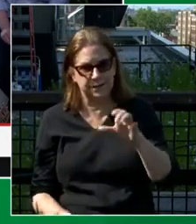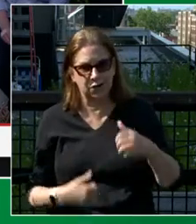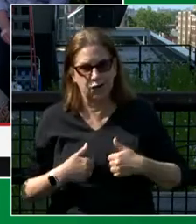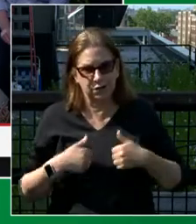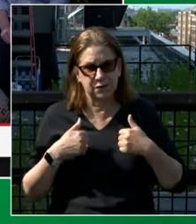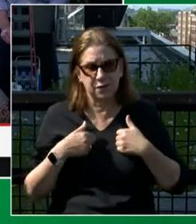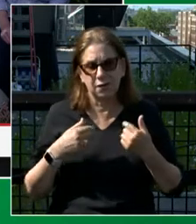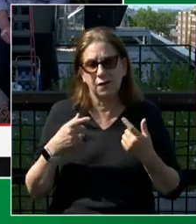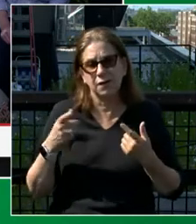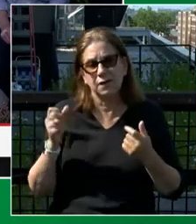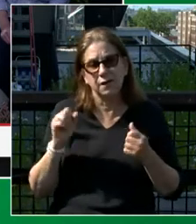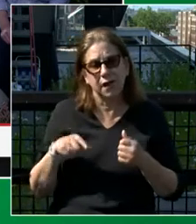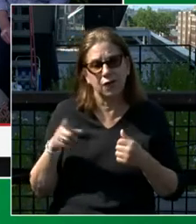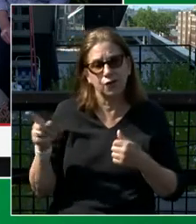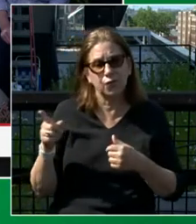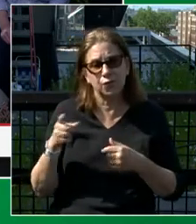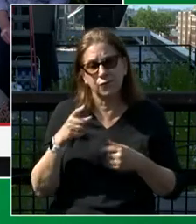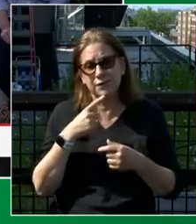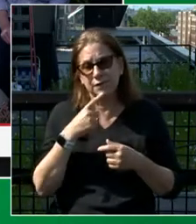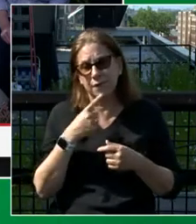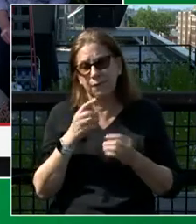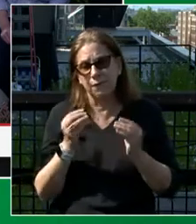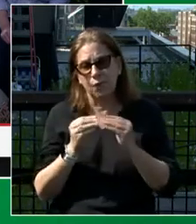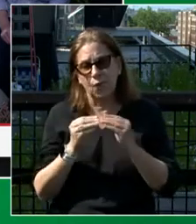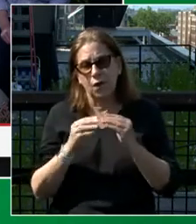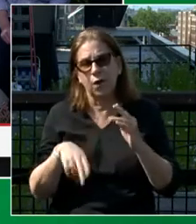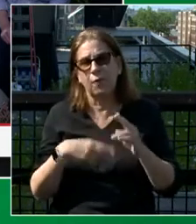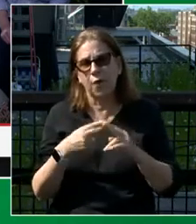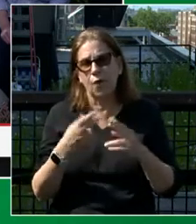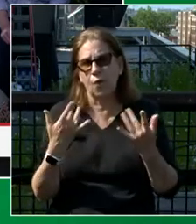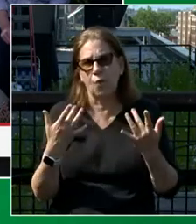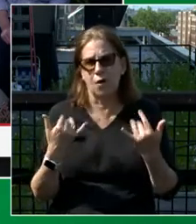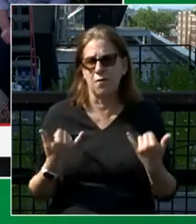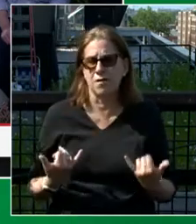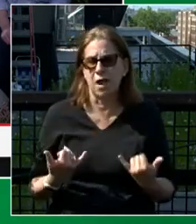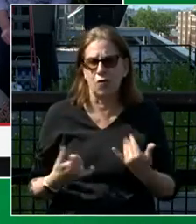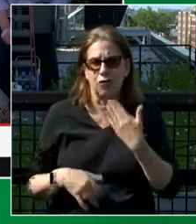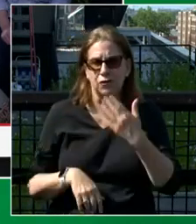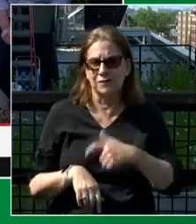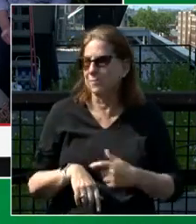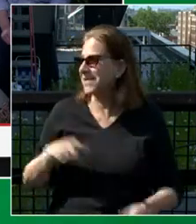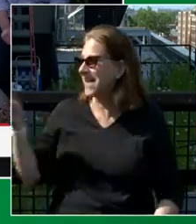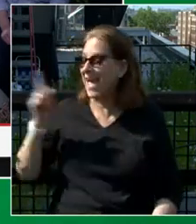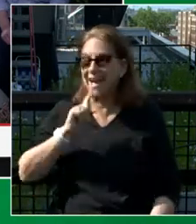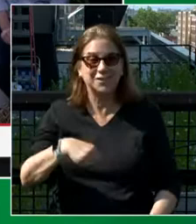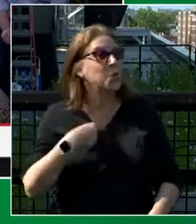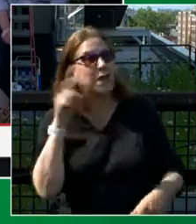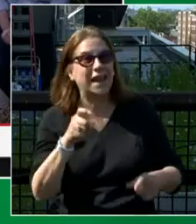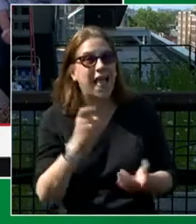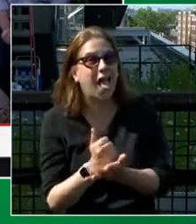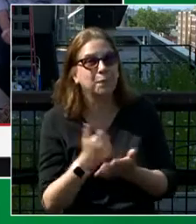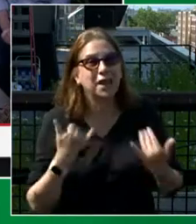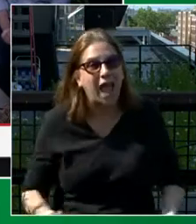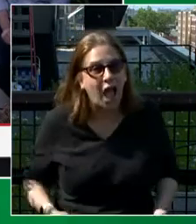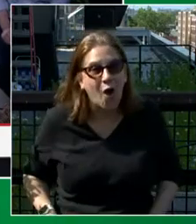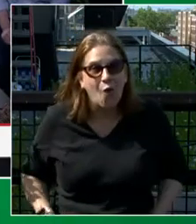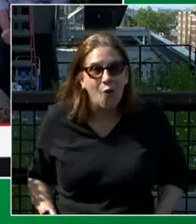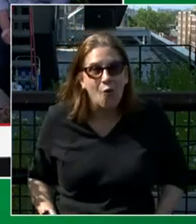it's a good time to enter it? Because we need the help. I feel like I'm being held for ransom or something. Like, we need the